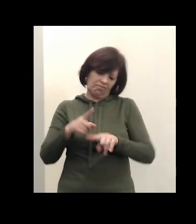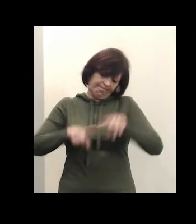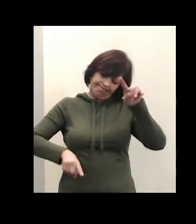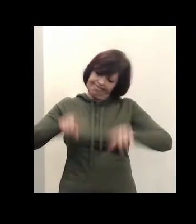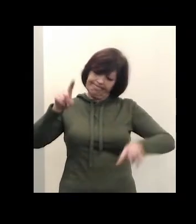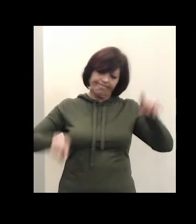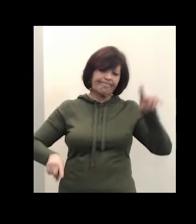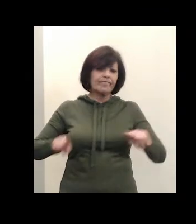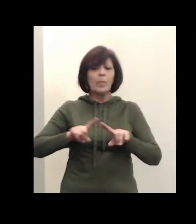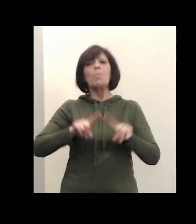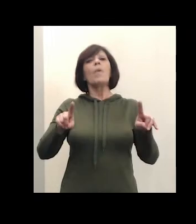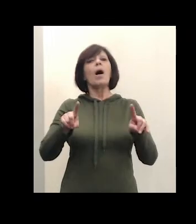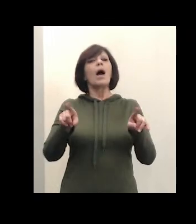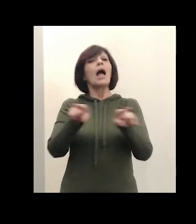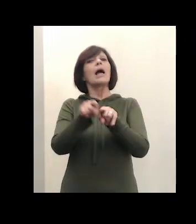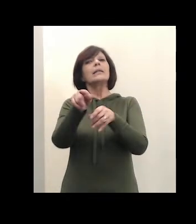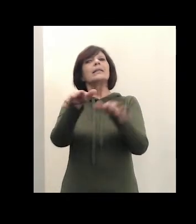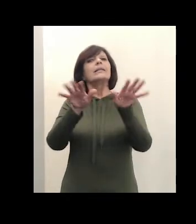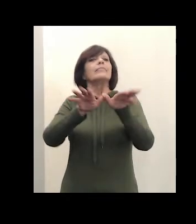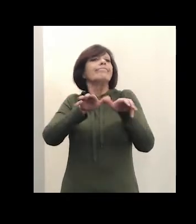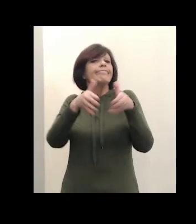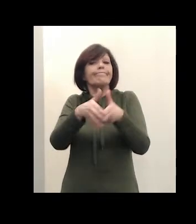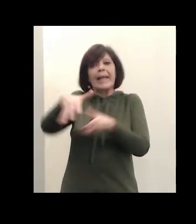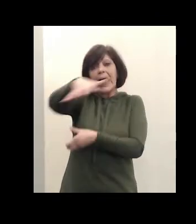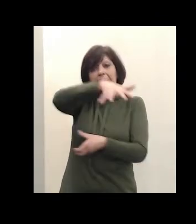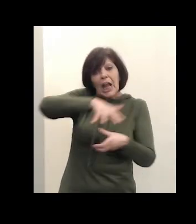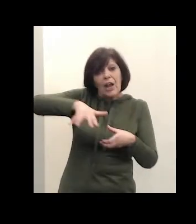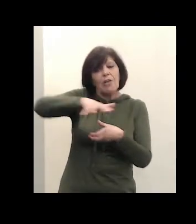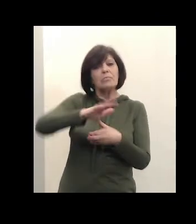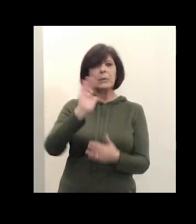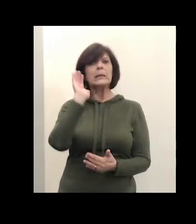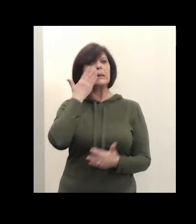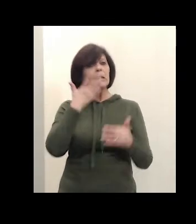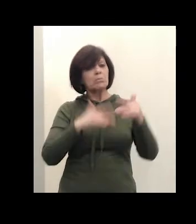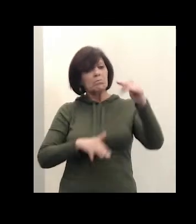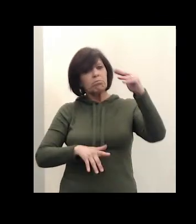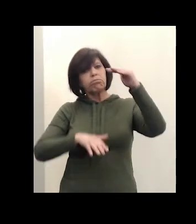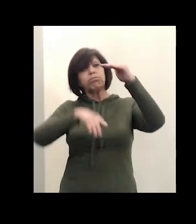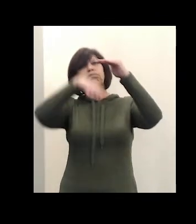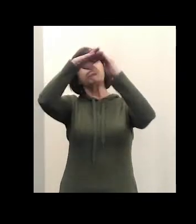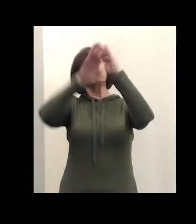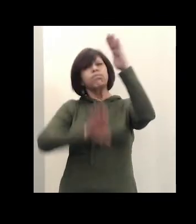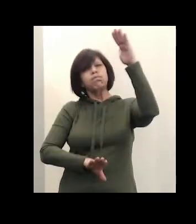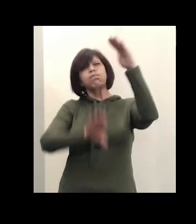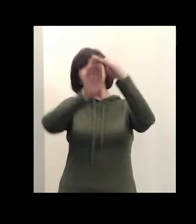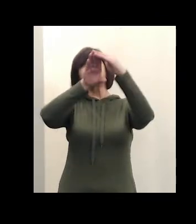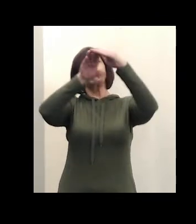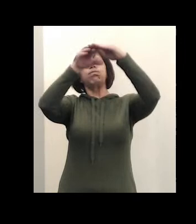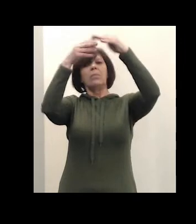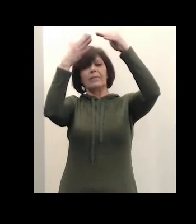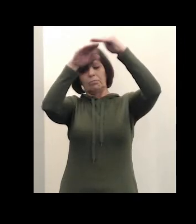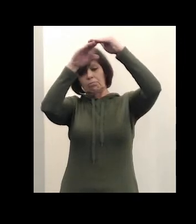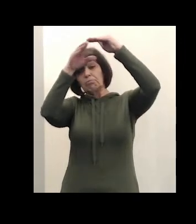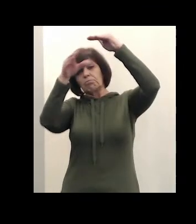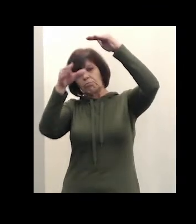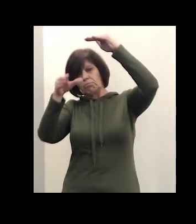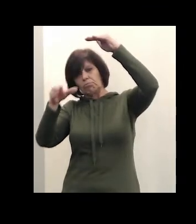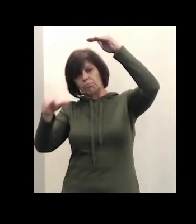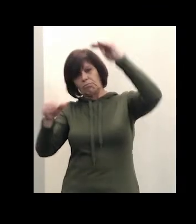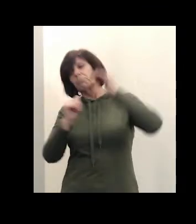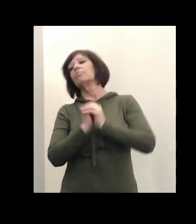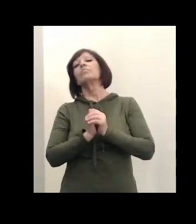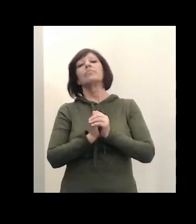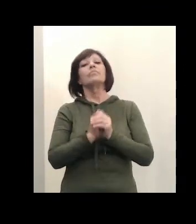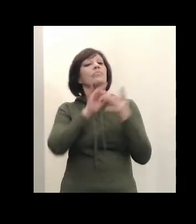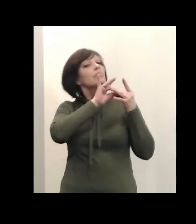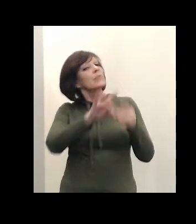a region, we do seem to have peaked as well with regards to the number of patients who are being admitted for